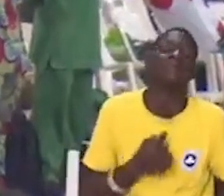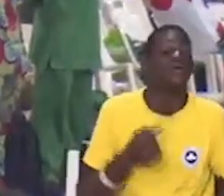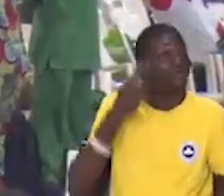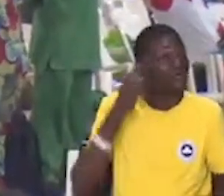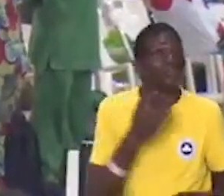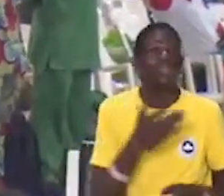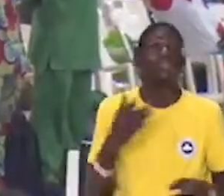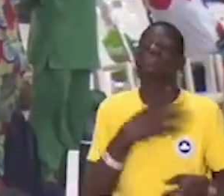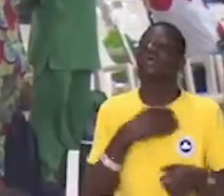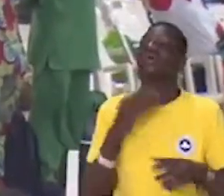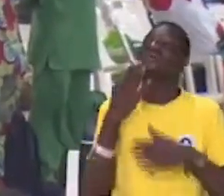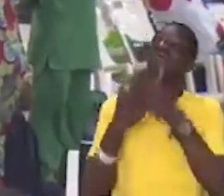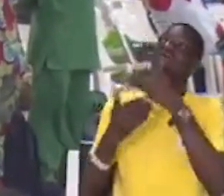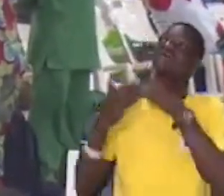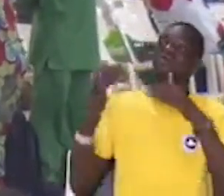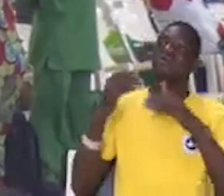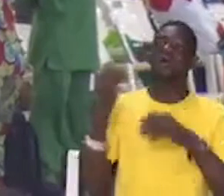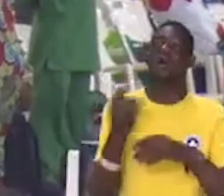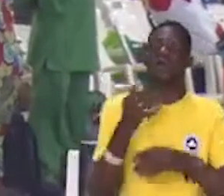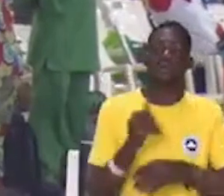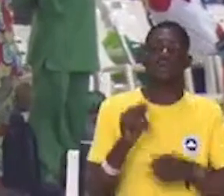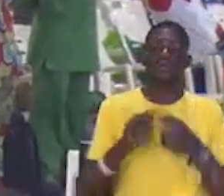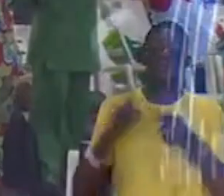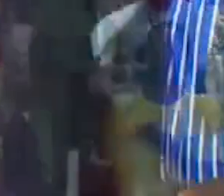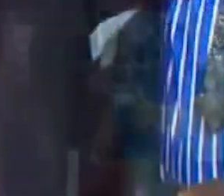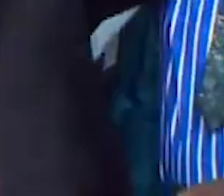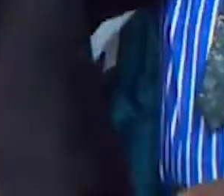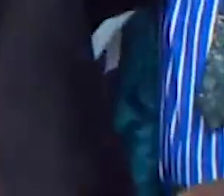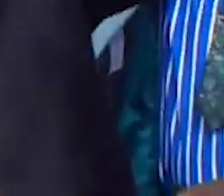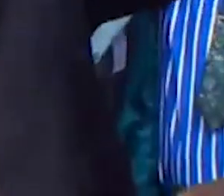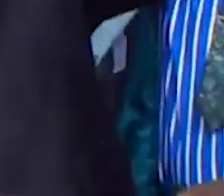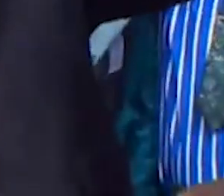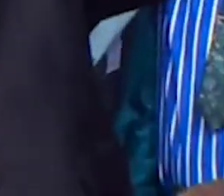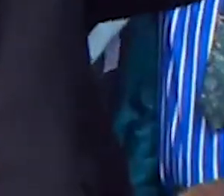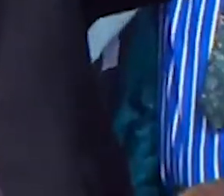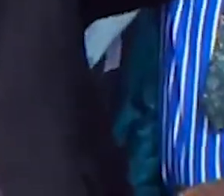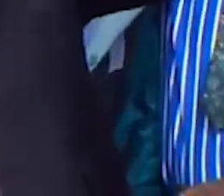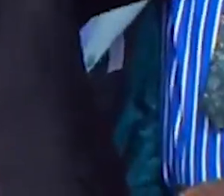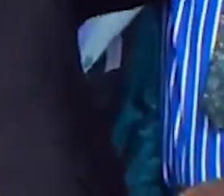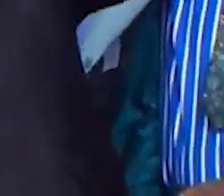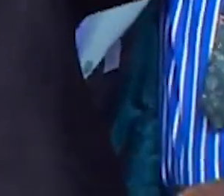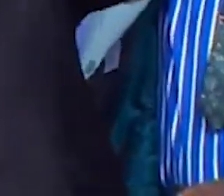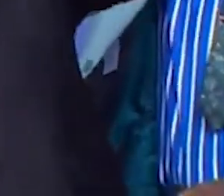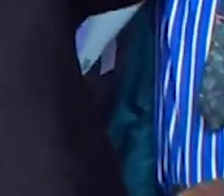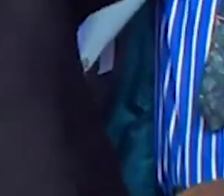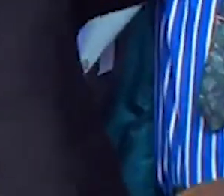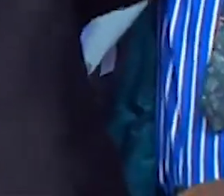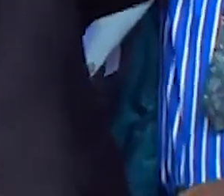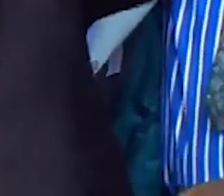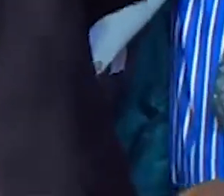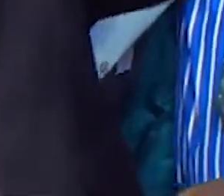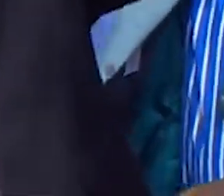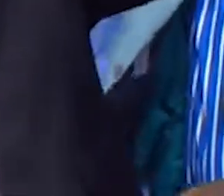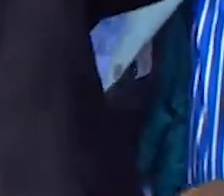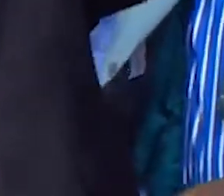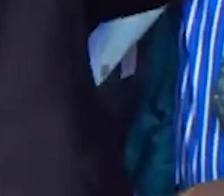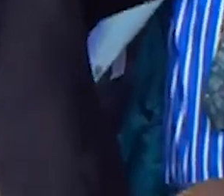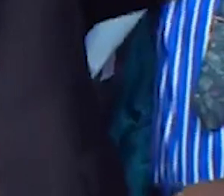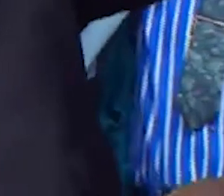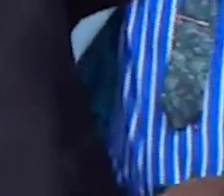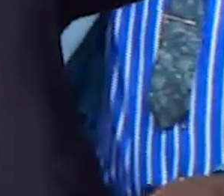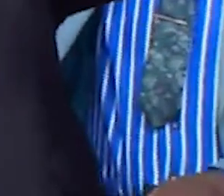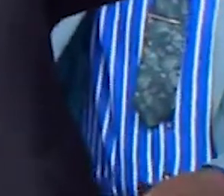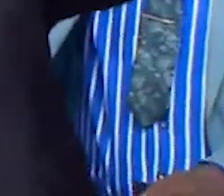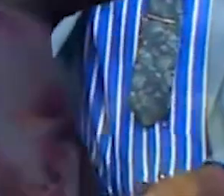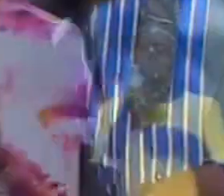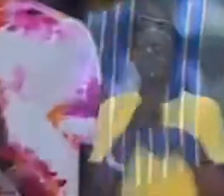things of eternal value, to win souls for you. In the name of Jesus, shall we lift up our voices and begin to pray? Father, please set